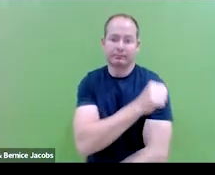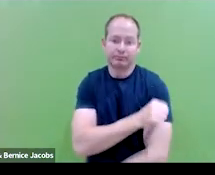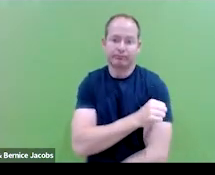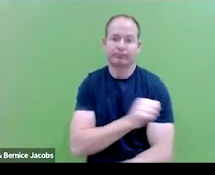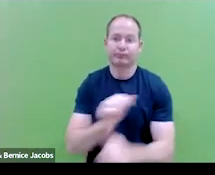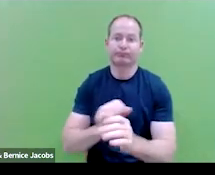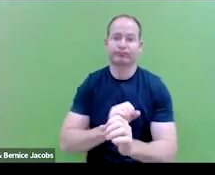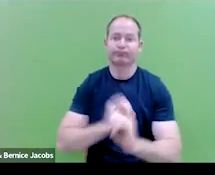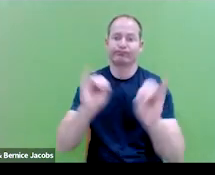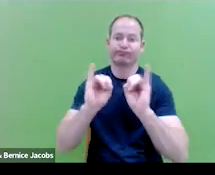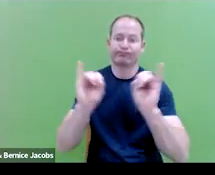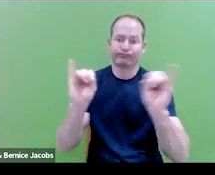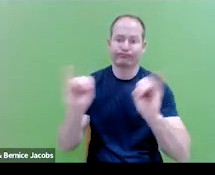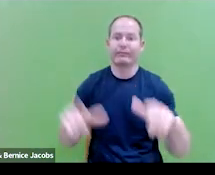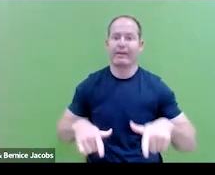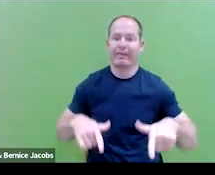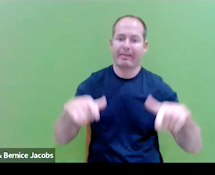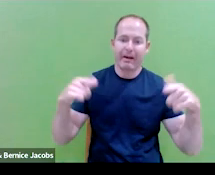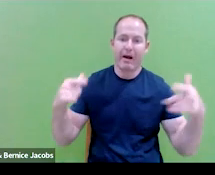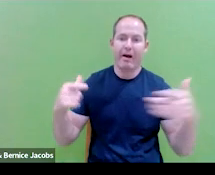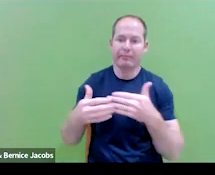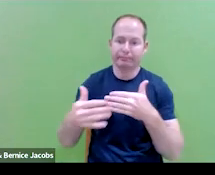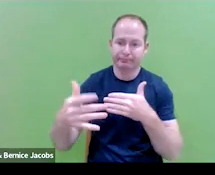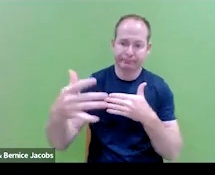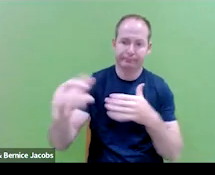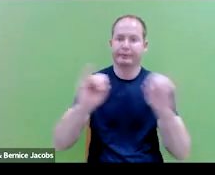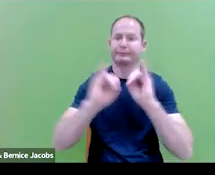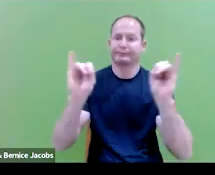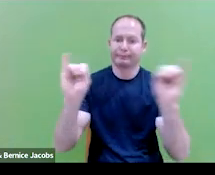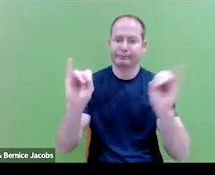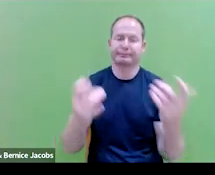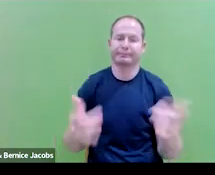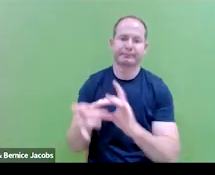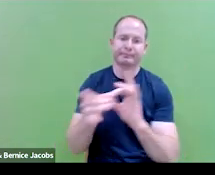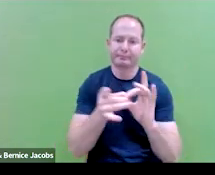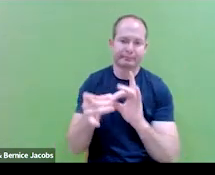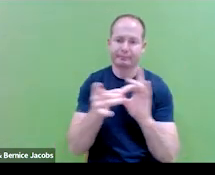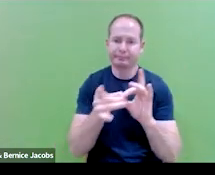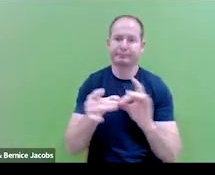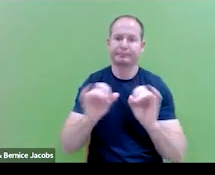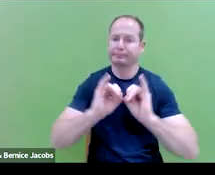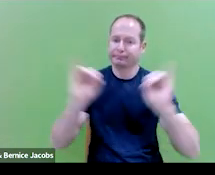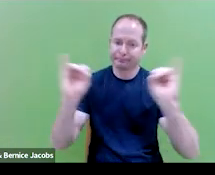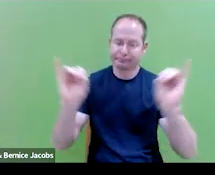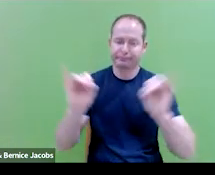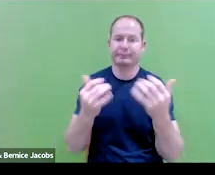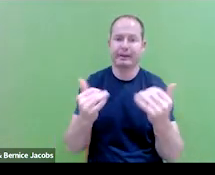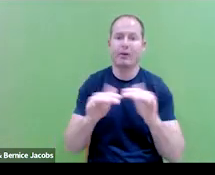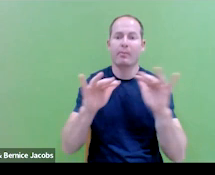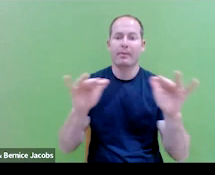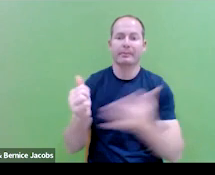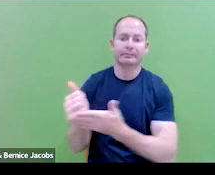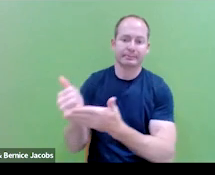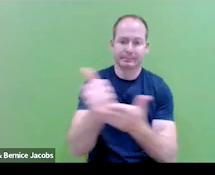increasing lifespan, like increasing age populations, all of those factors are contributing to people